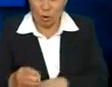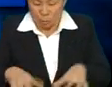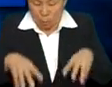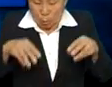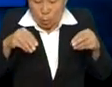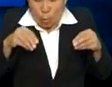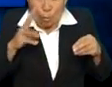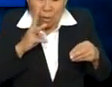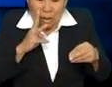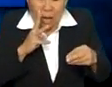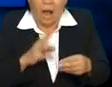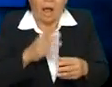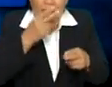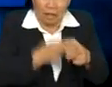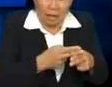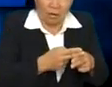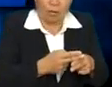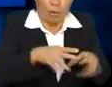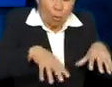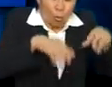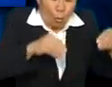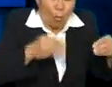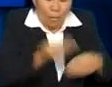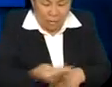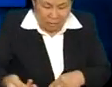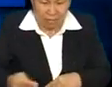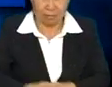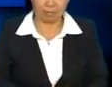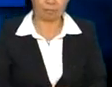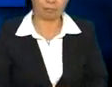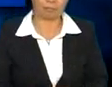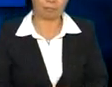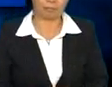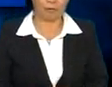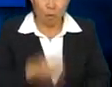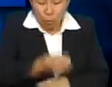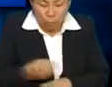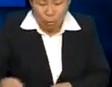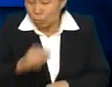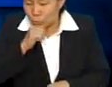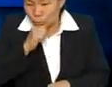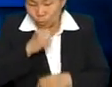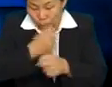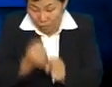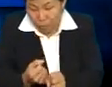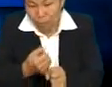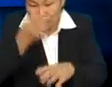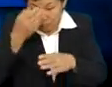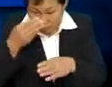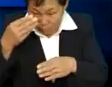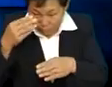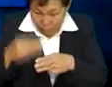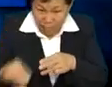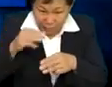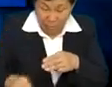Objects that absorb water are called absorbent materials. Objects that are made of